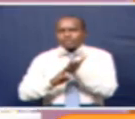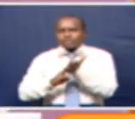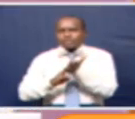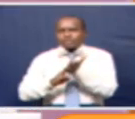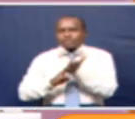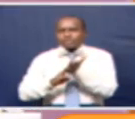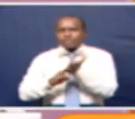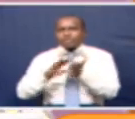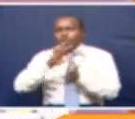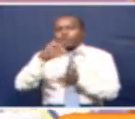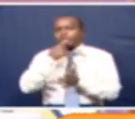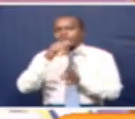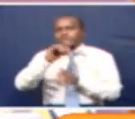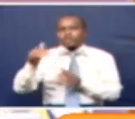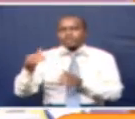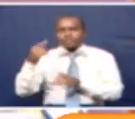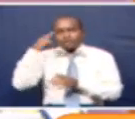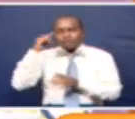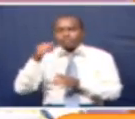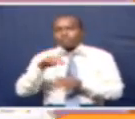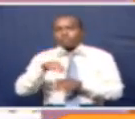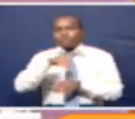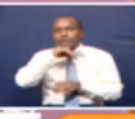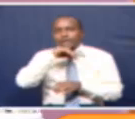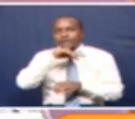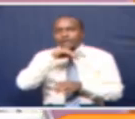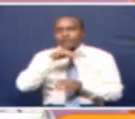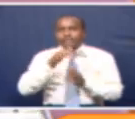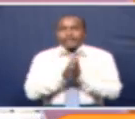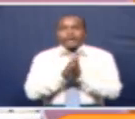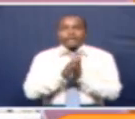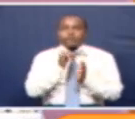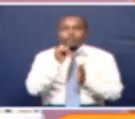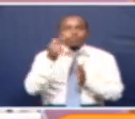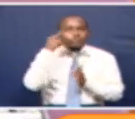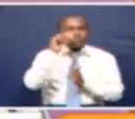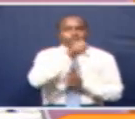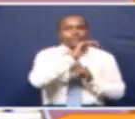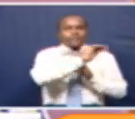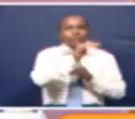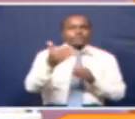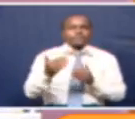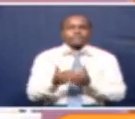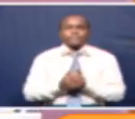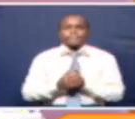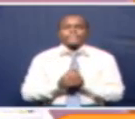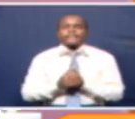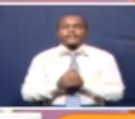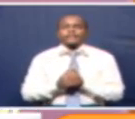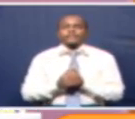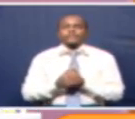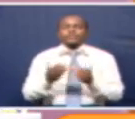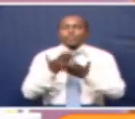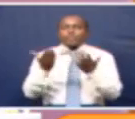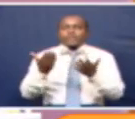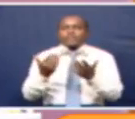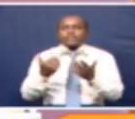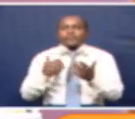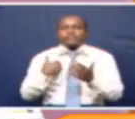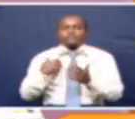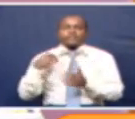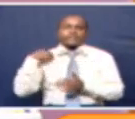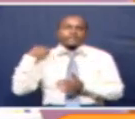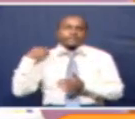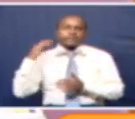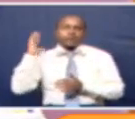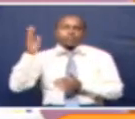all the Nyanza counties for Raila Odinga and not maybe for other counties. So where there is a candidate, there will be high